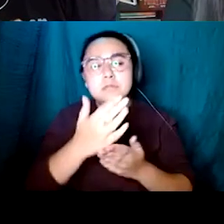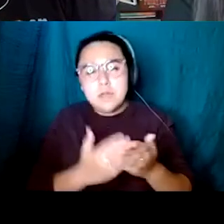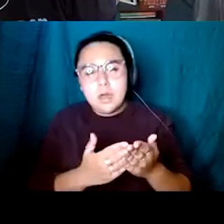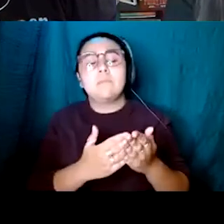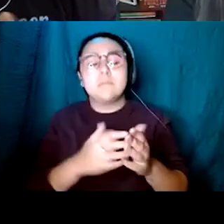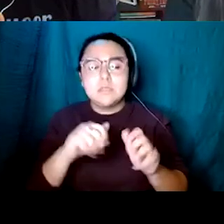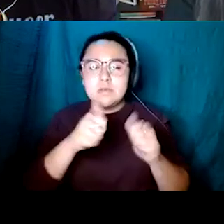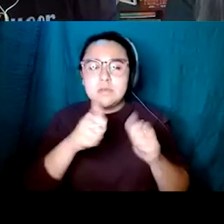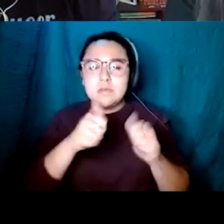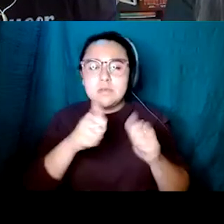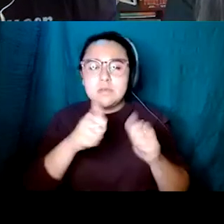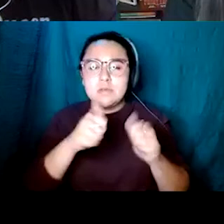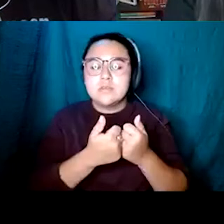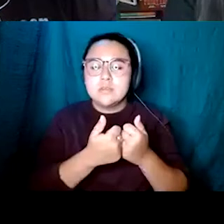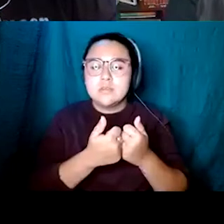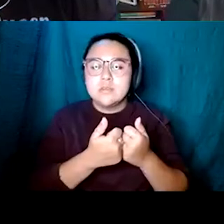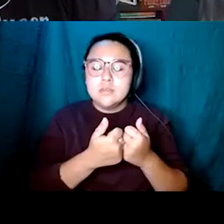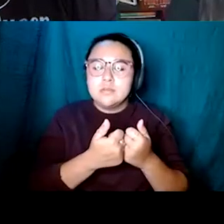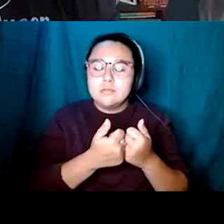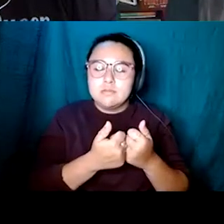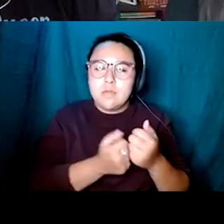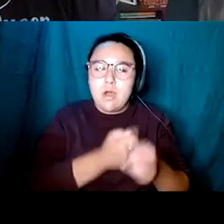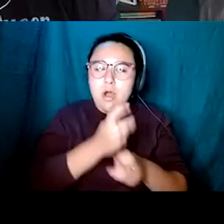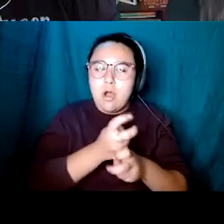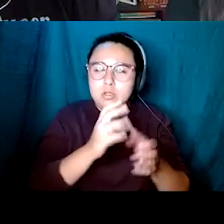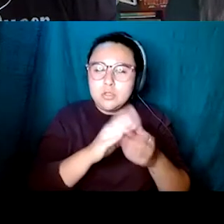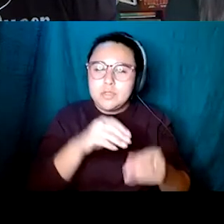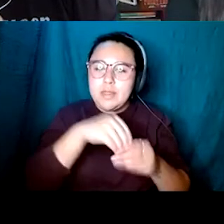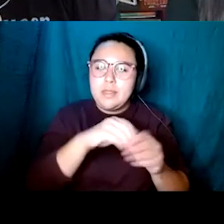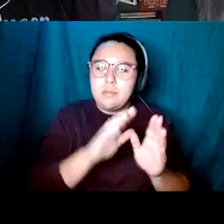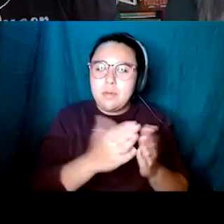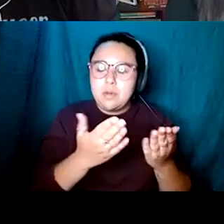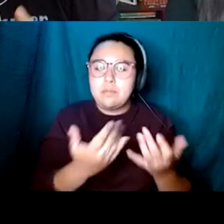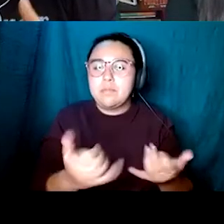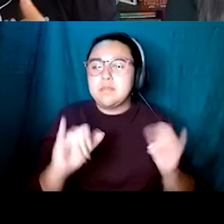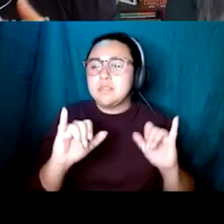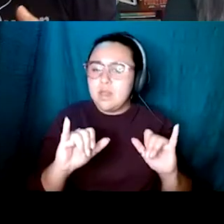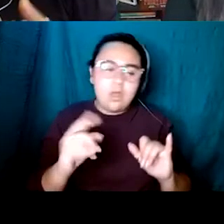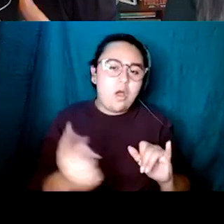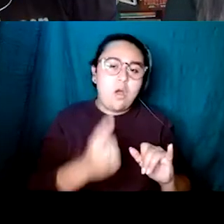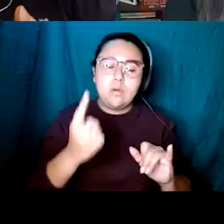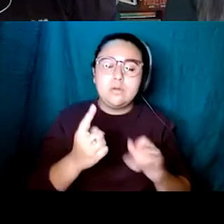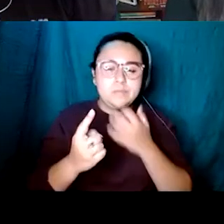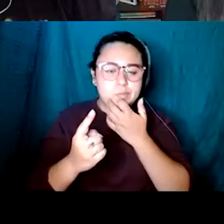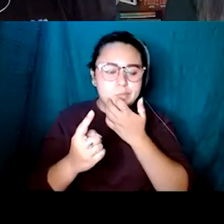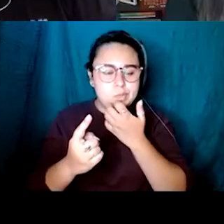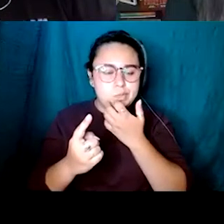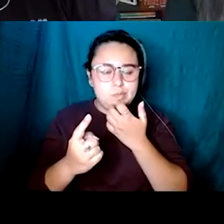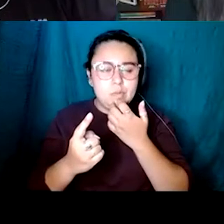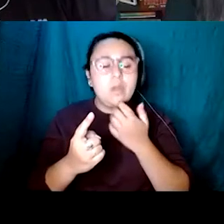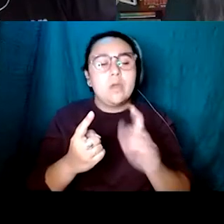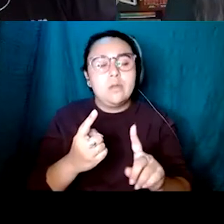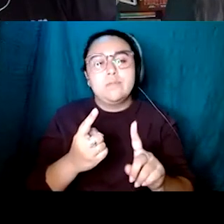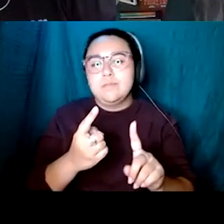stories within the book. You know, but there's always like, okay, how ultimately it comes back to